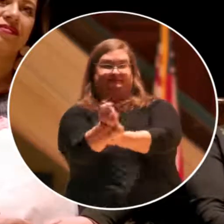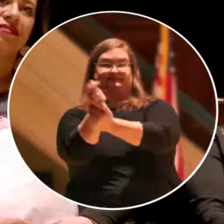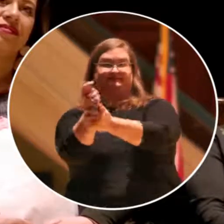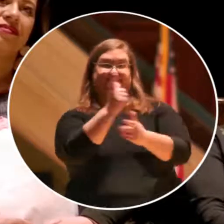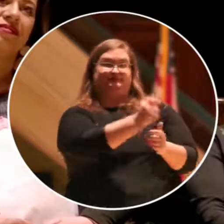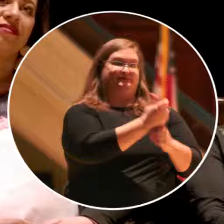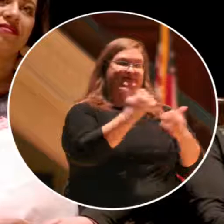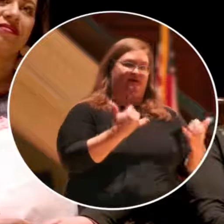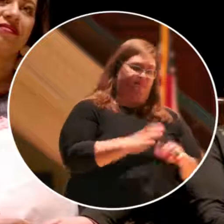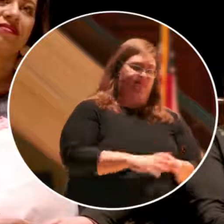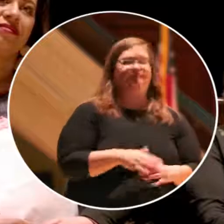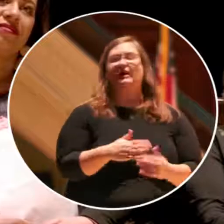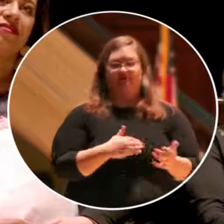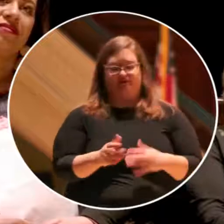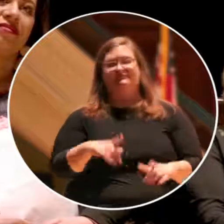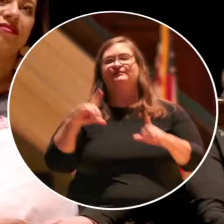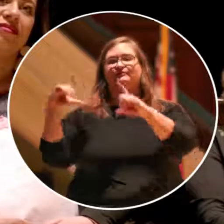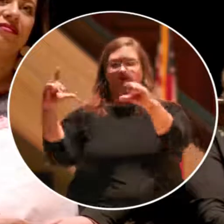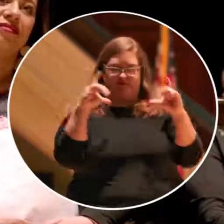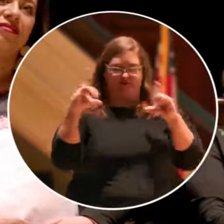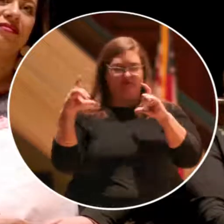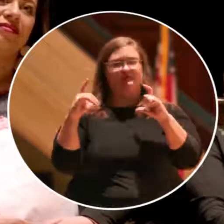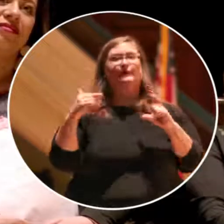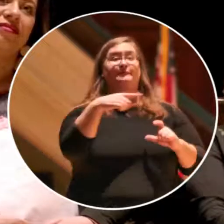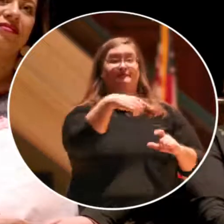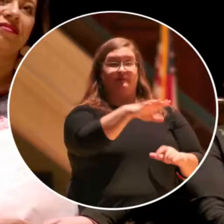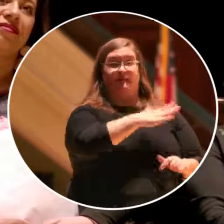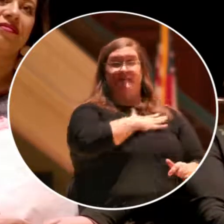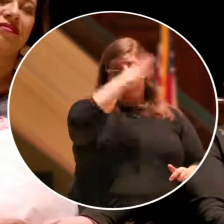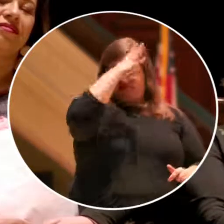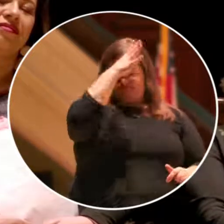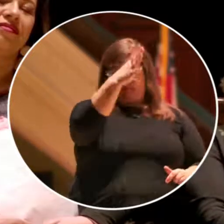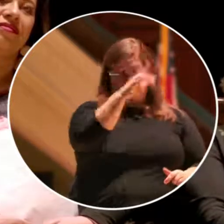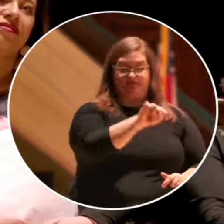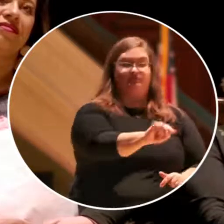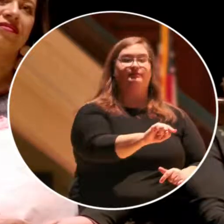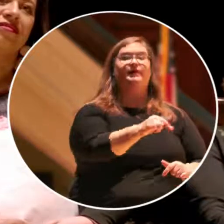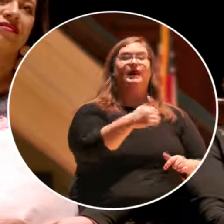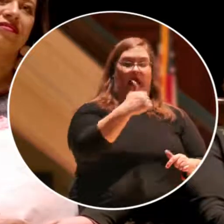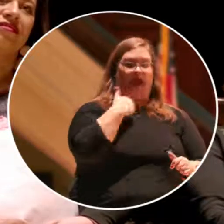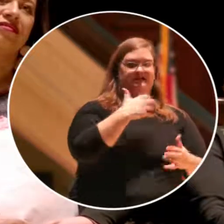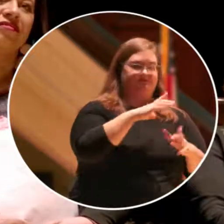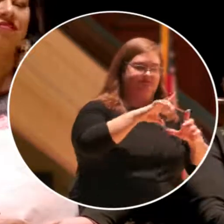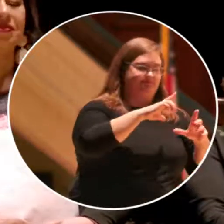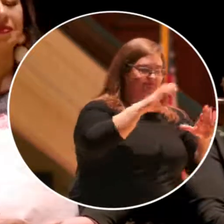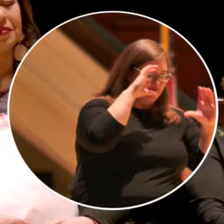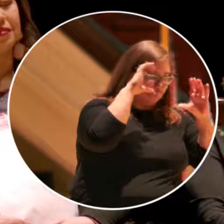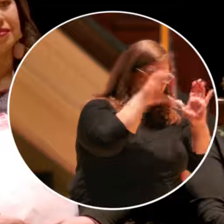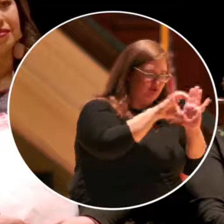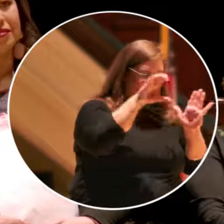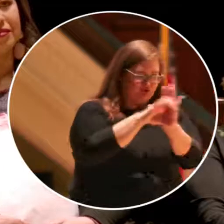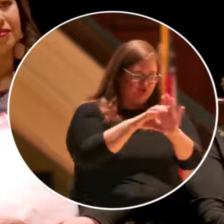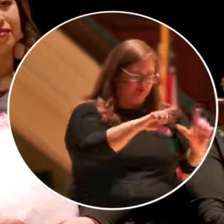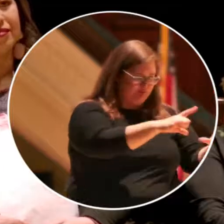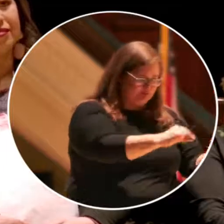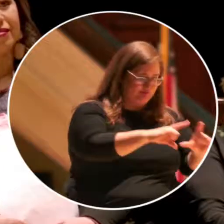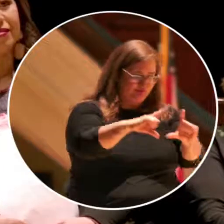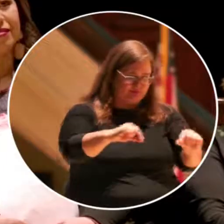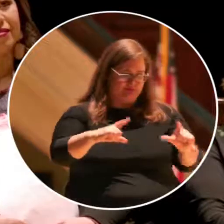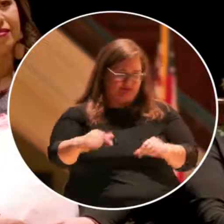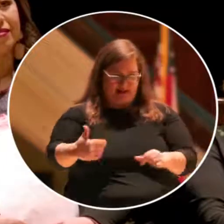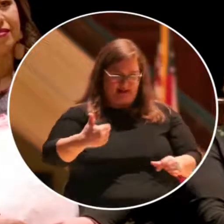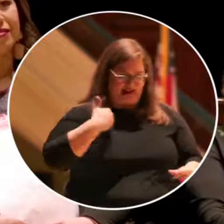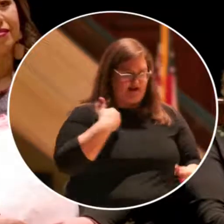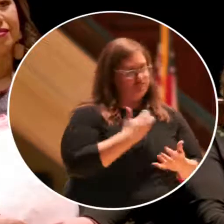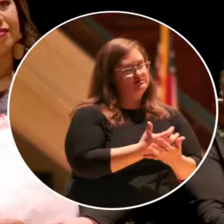took pictures, and we have albums and albums of his photographs. My stepmother also picked up image making, and she carried